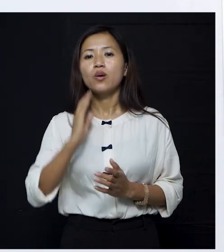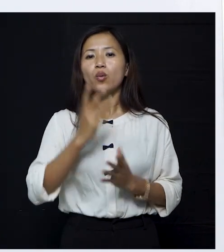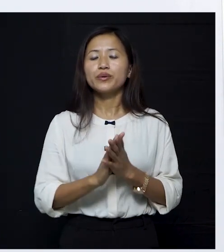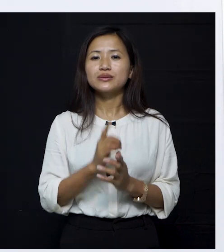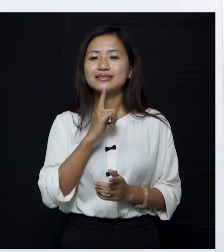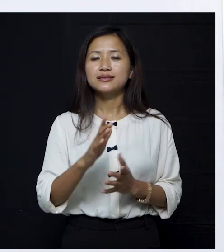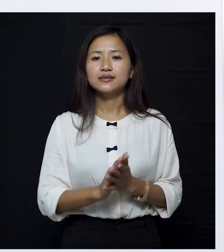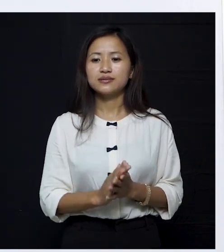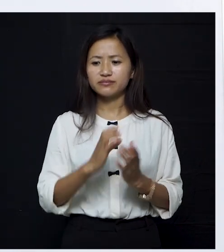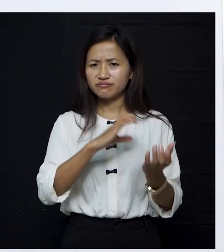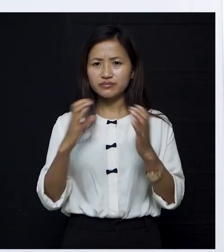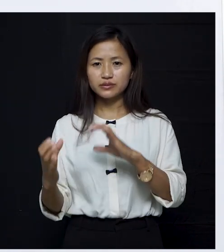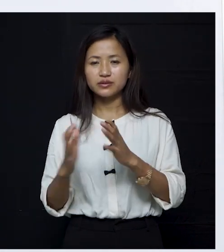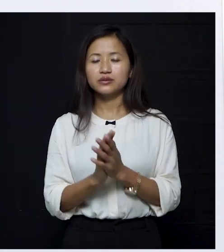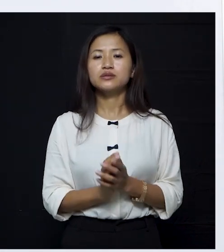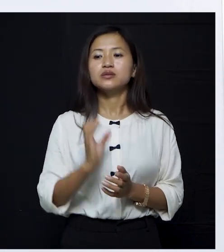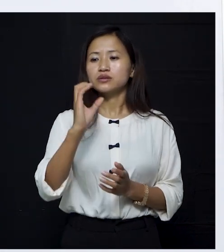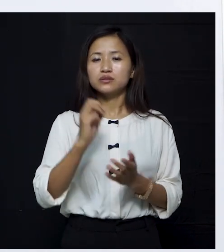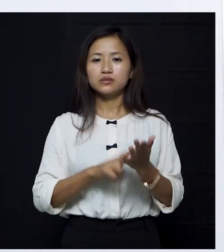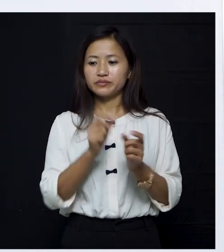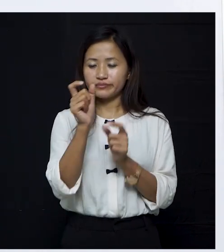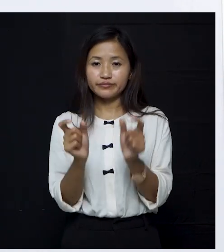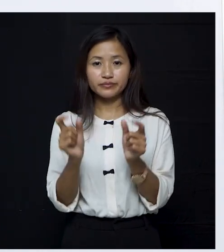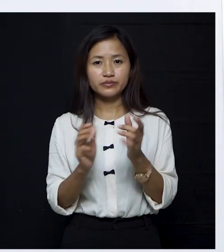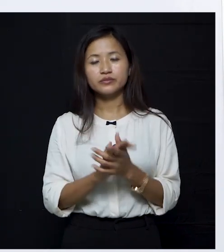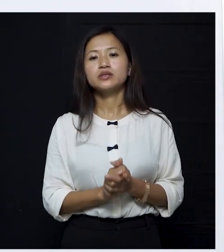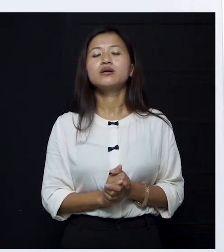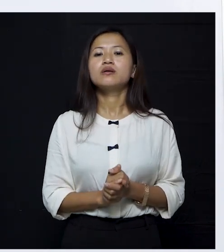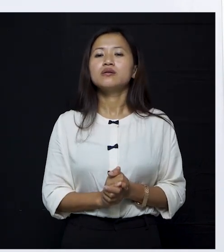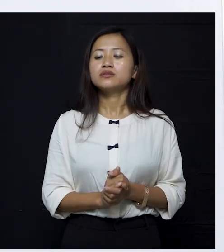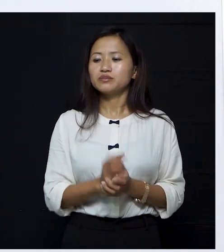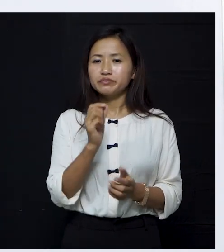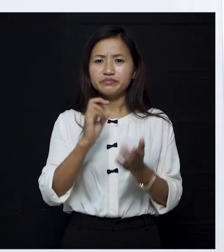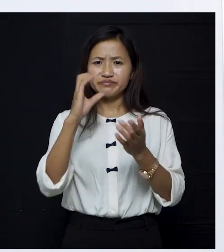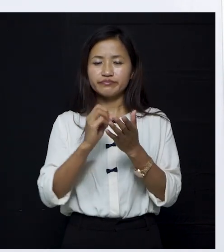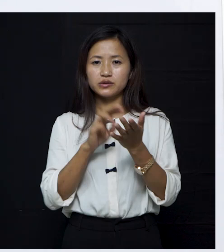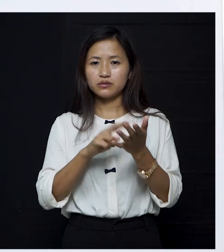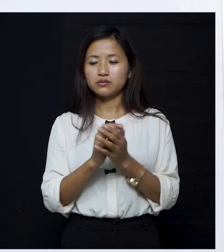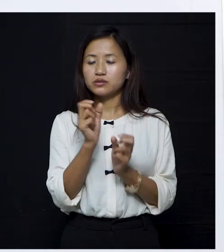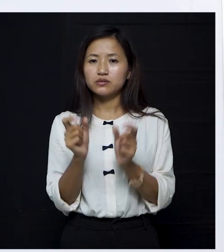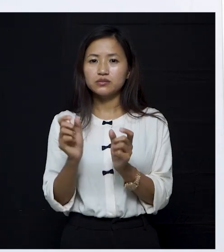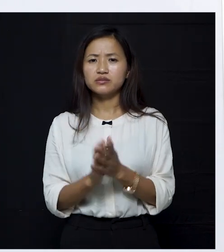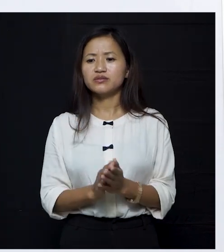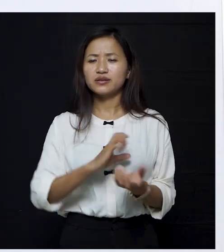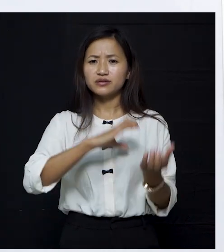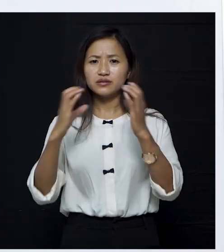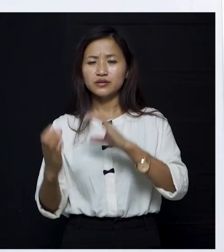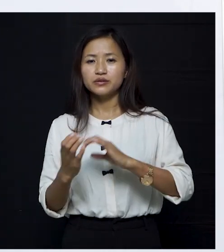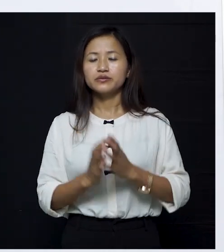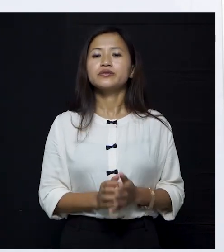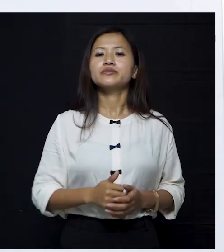say exchanging consumers, okay, here we are talking about the consumers exchanging their goods. In